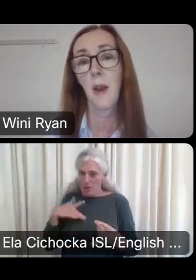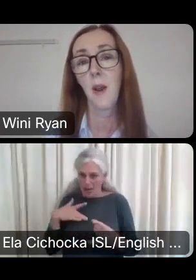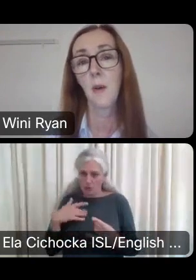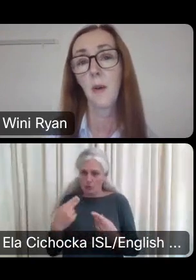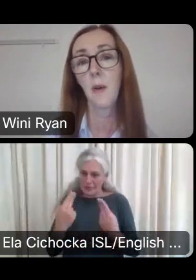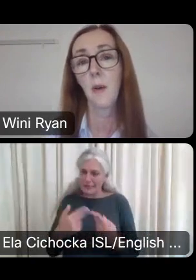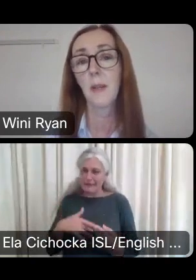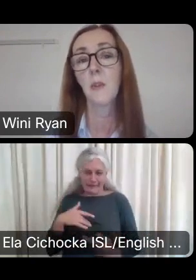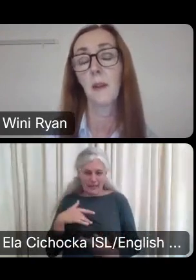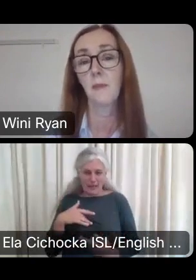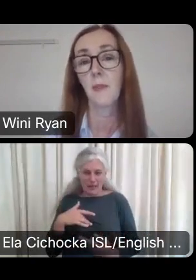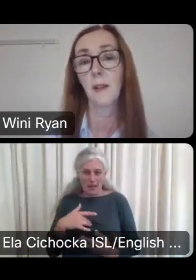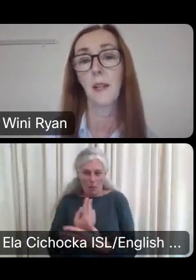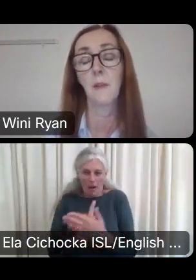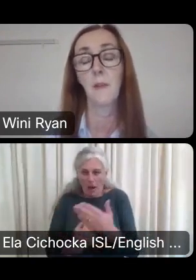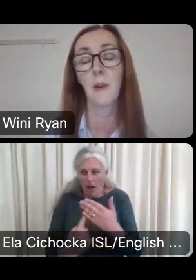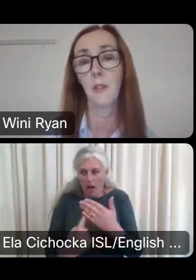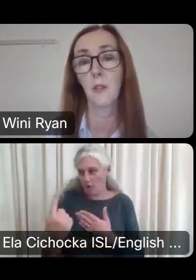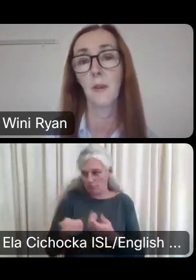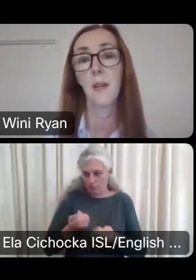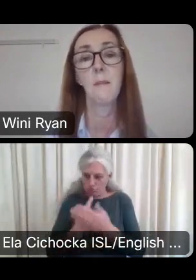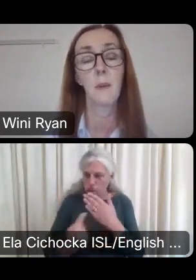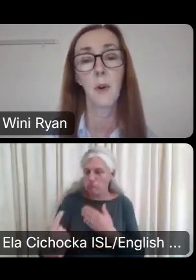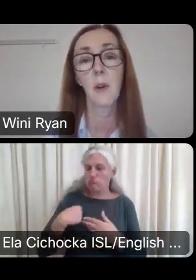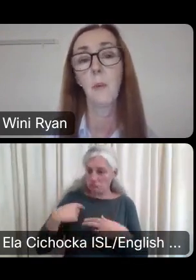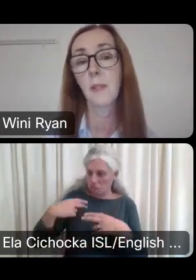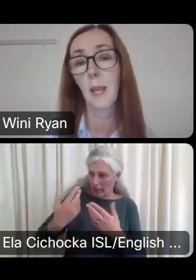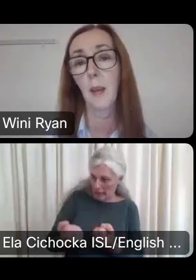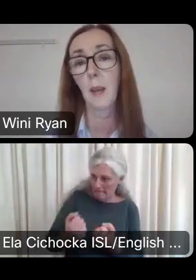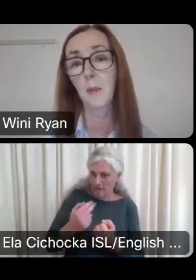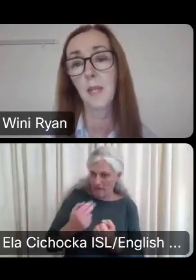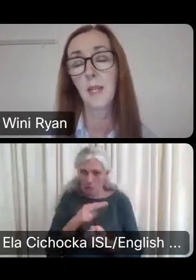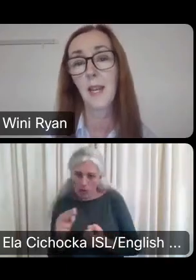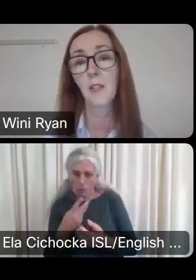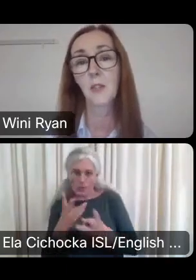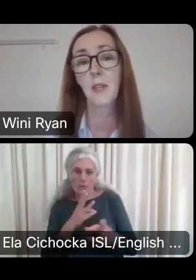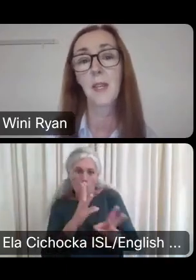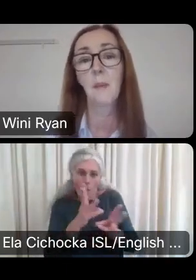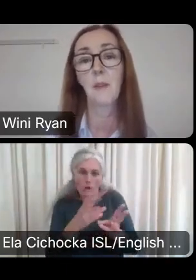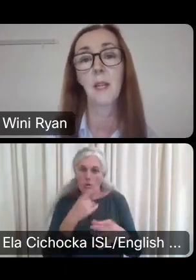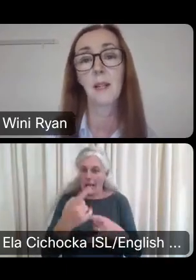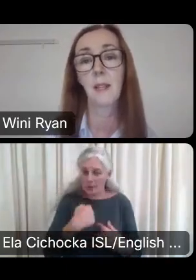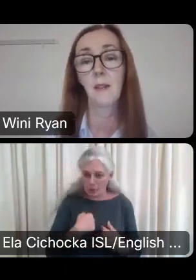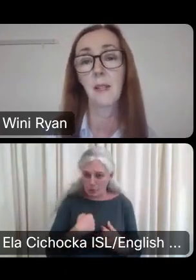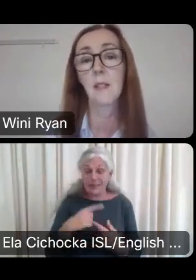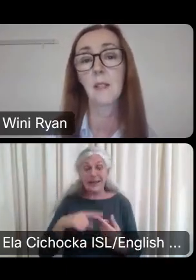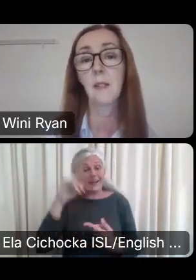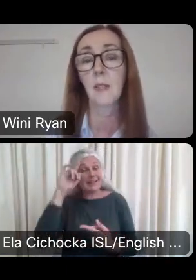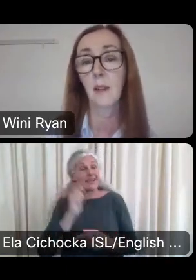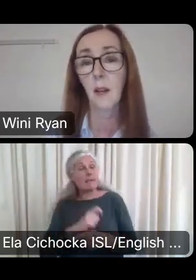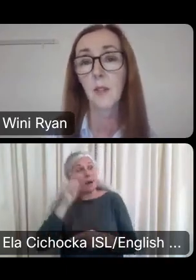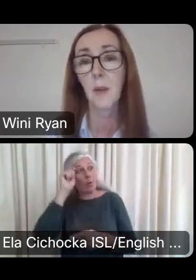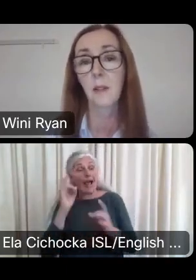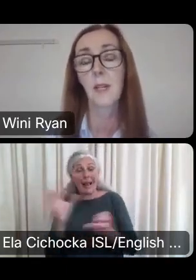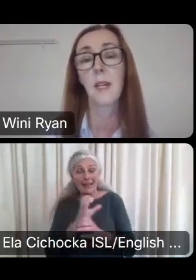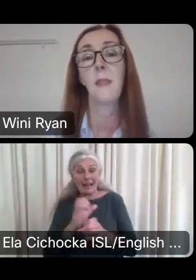So how much autonomy do I feel in relation to my work or what's happening to me? And just thinking about healthcare, it's the first thing